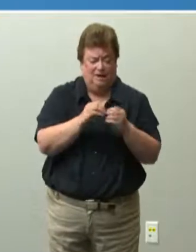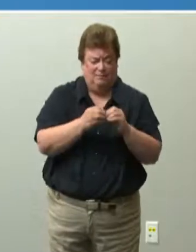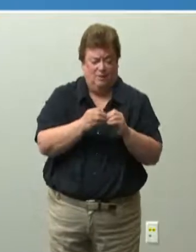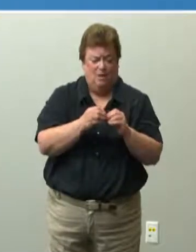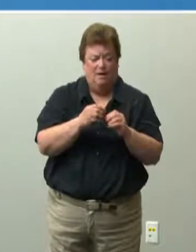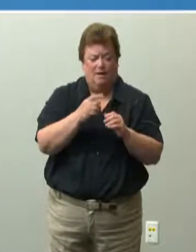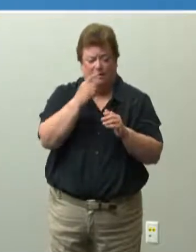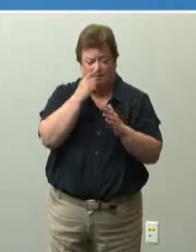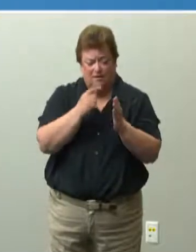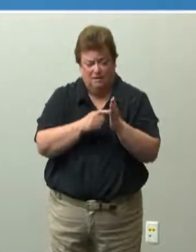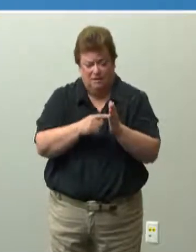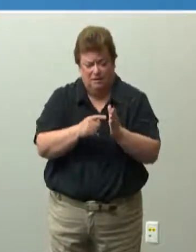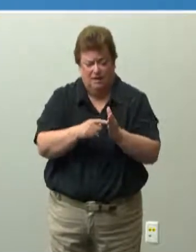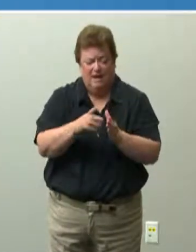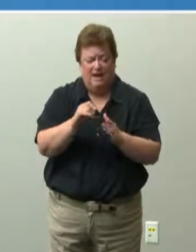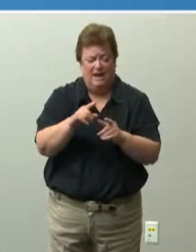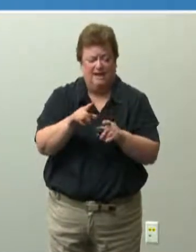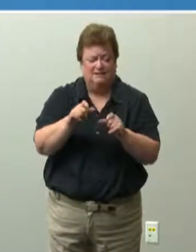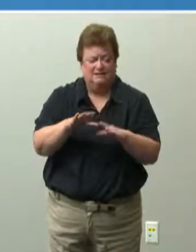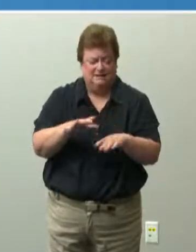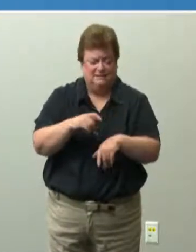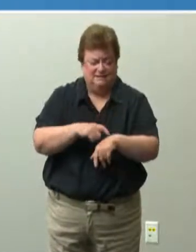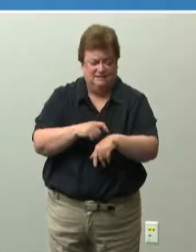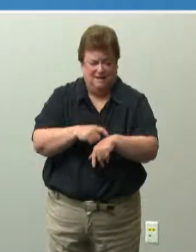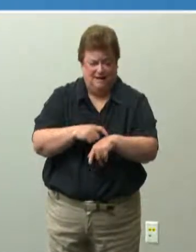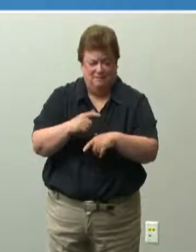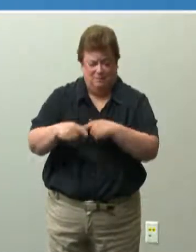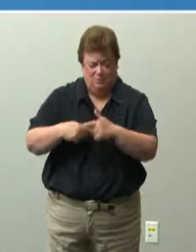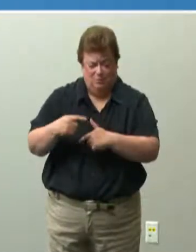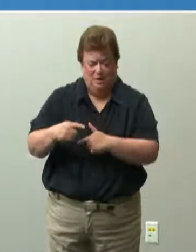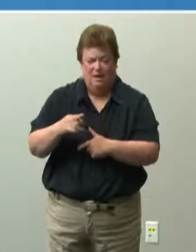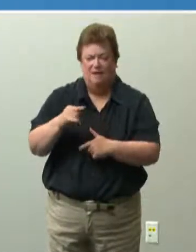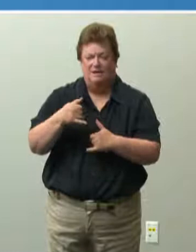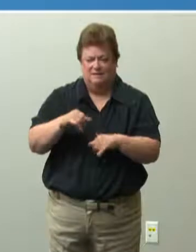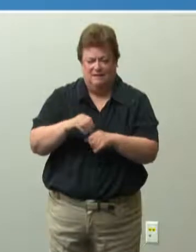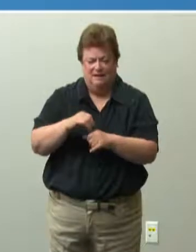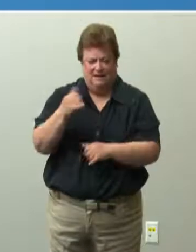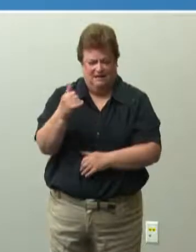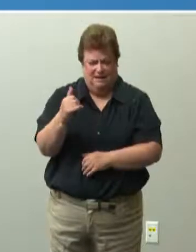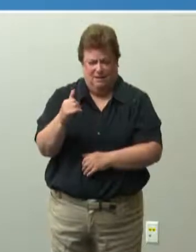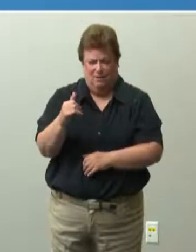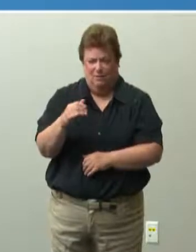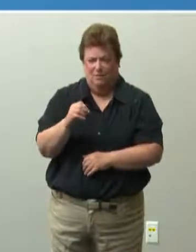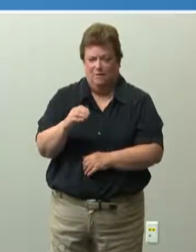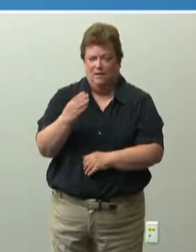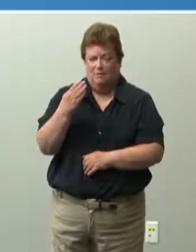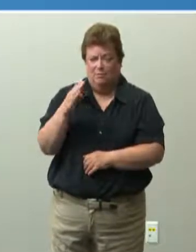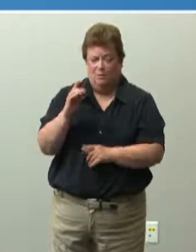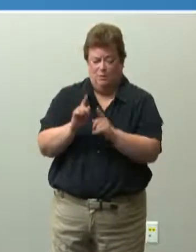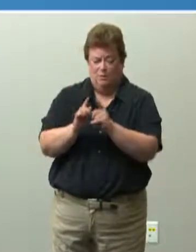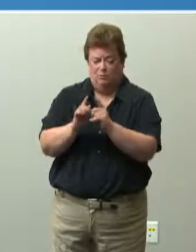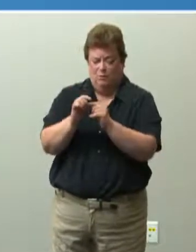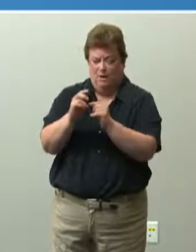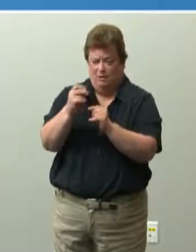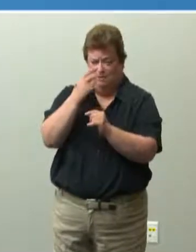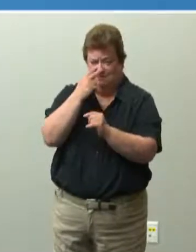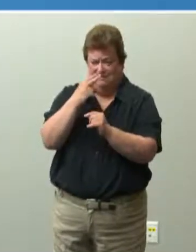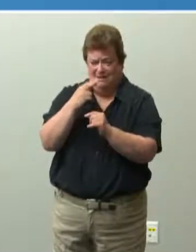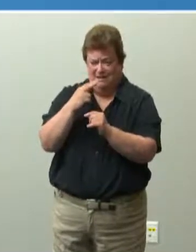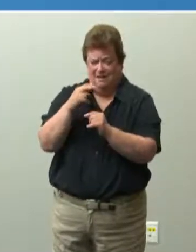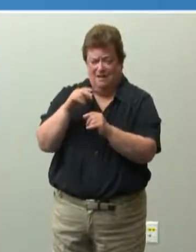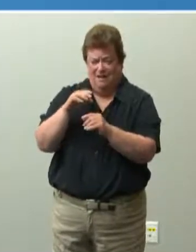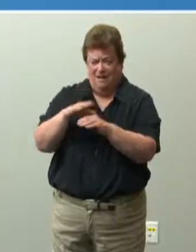and testing turnaround time all remain in the yellow category. The blue square you see outlined in red